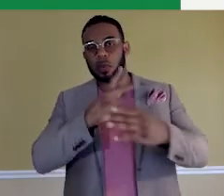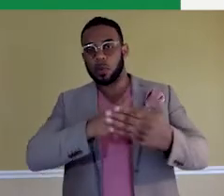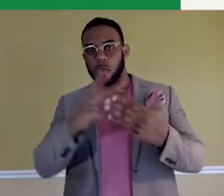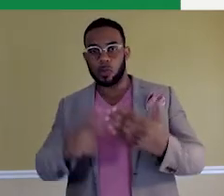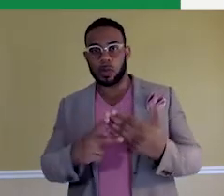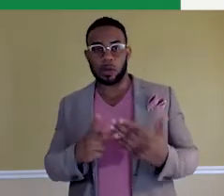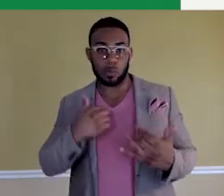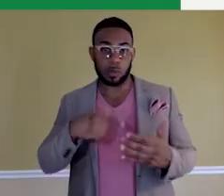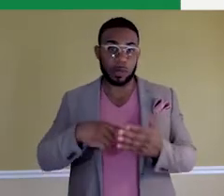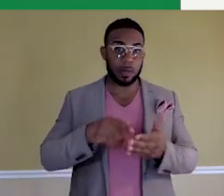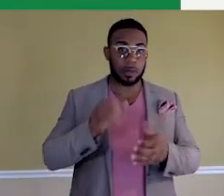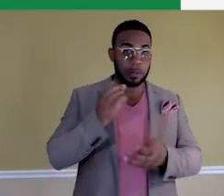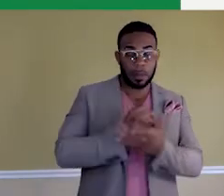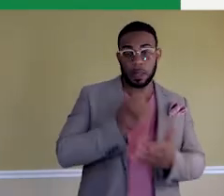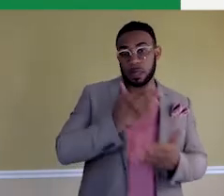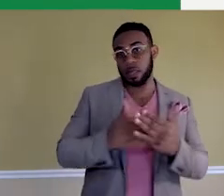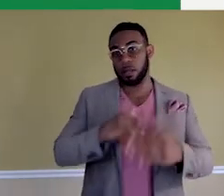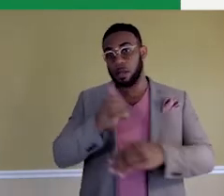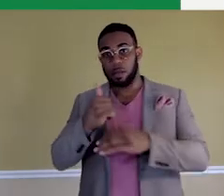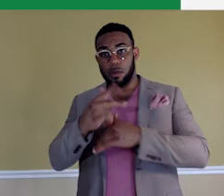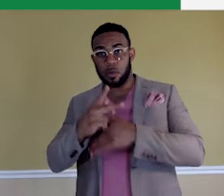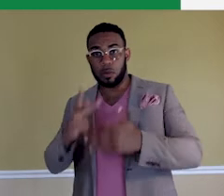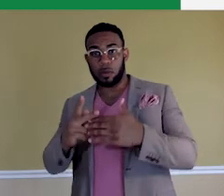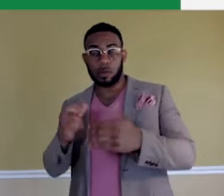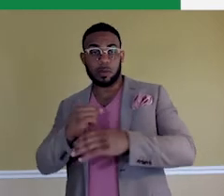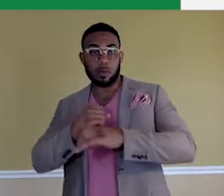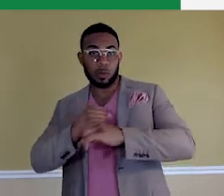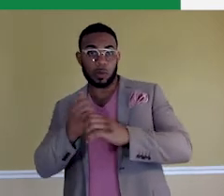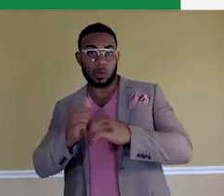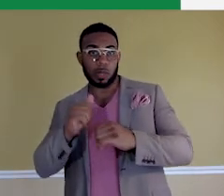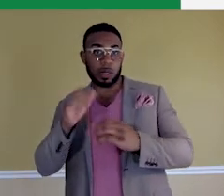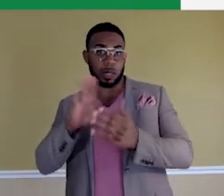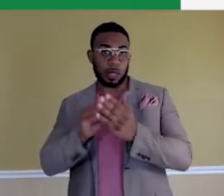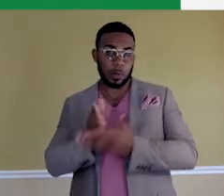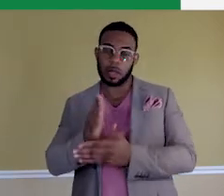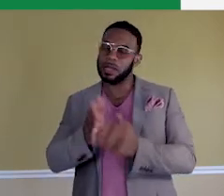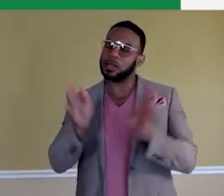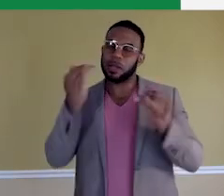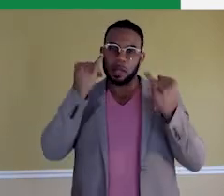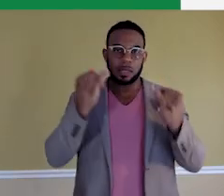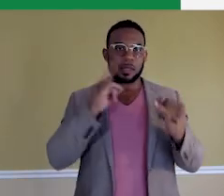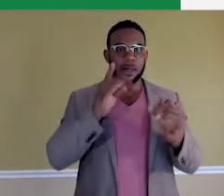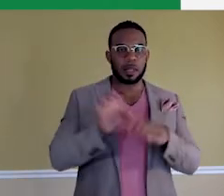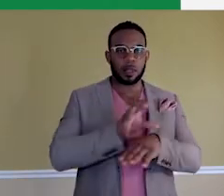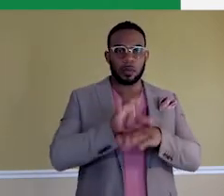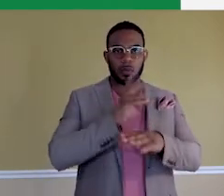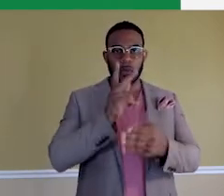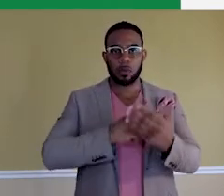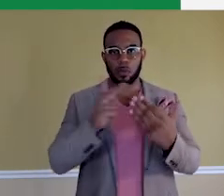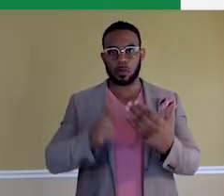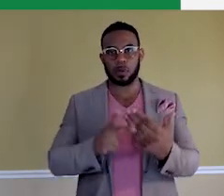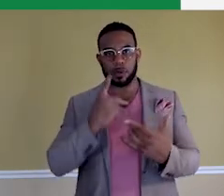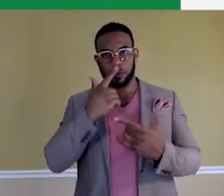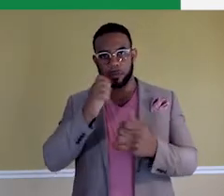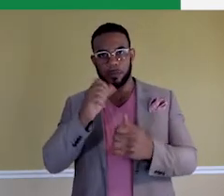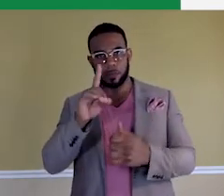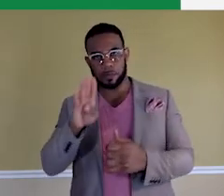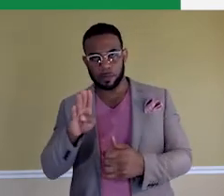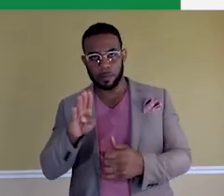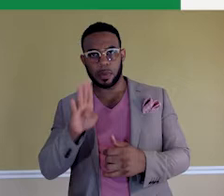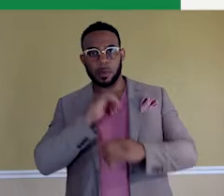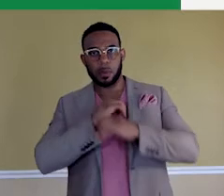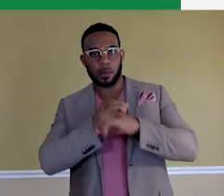programs with patents, some countries protect programs with copyright. But the general idea is that your computer programs and electronic databases